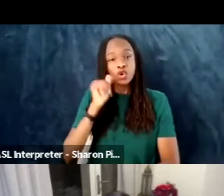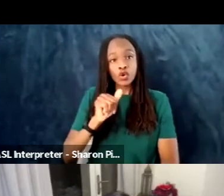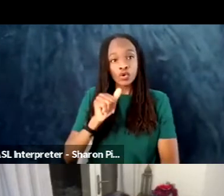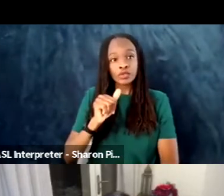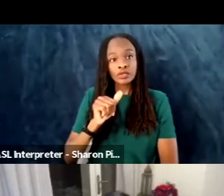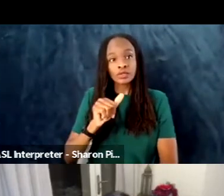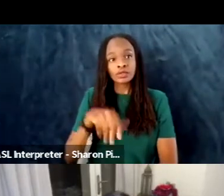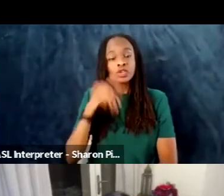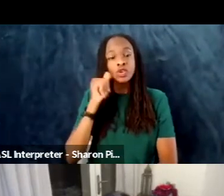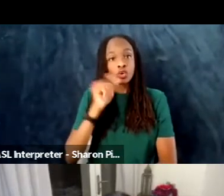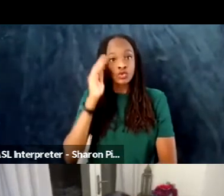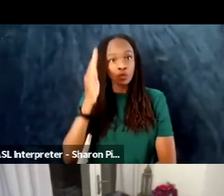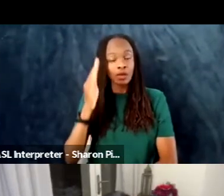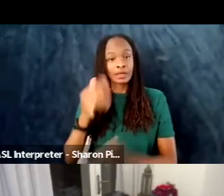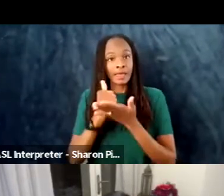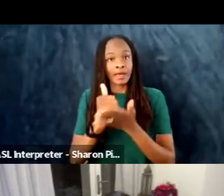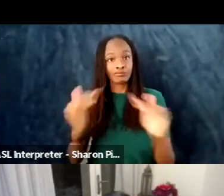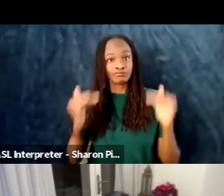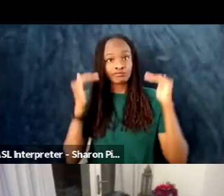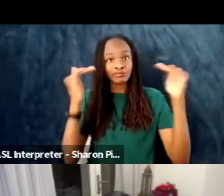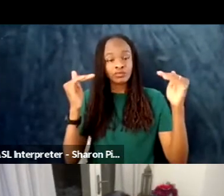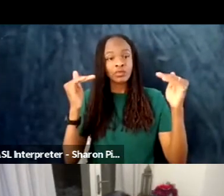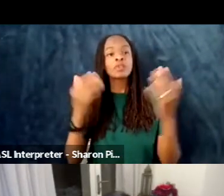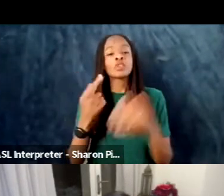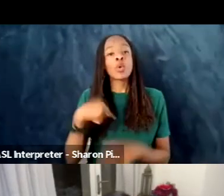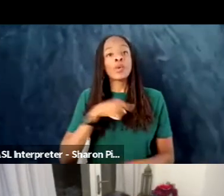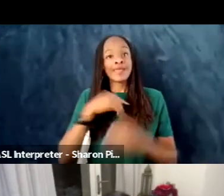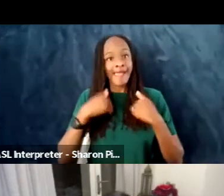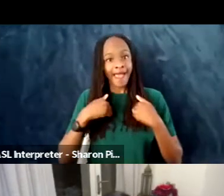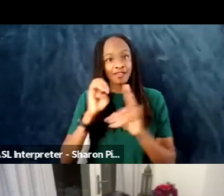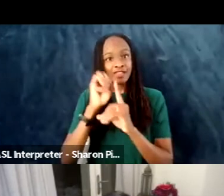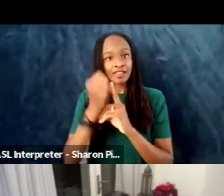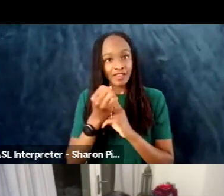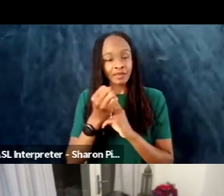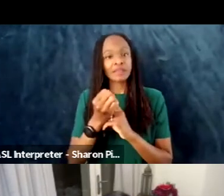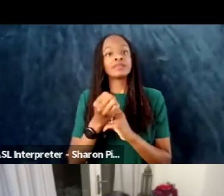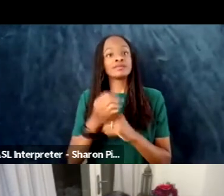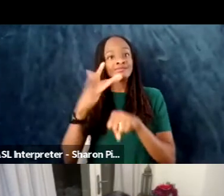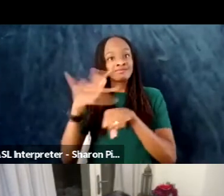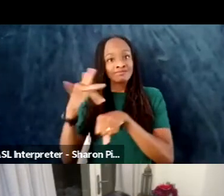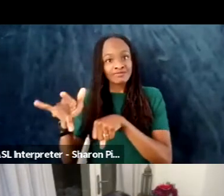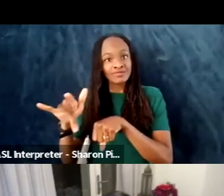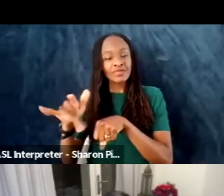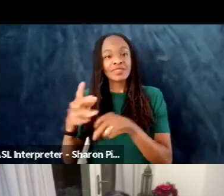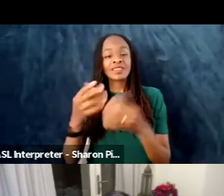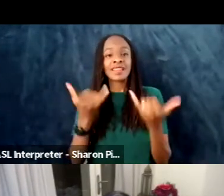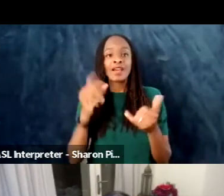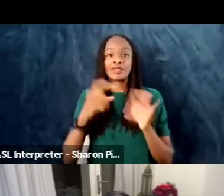grow. So we have the environment, we have the will, we need to demonstrate.